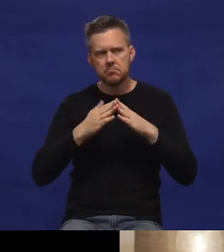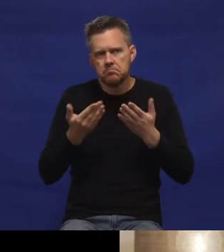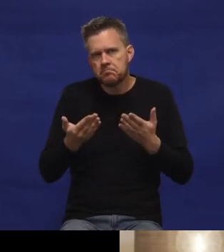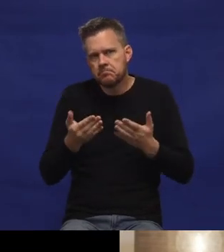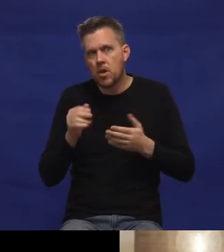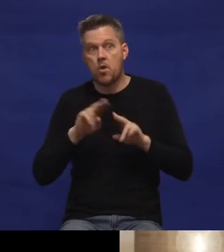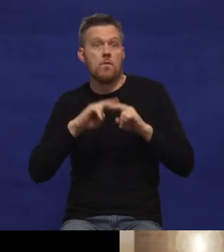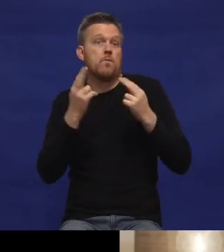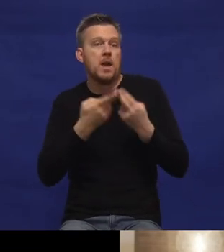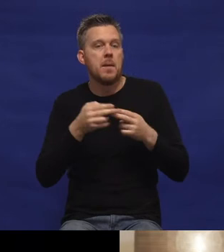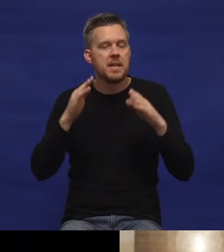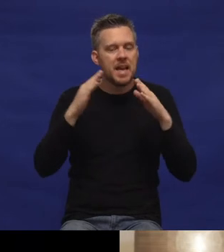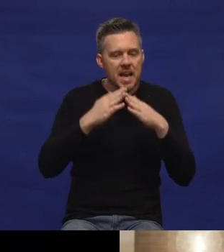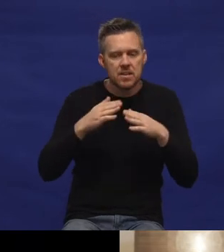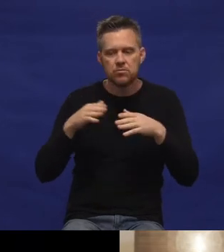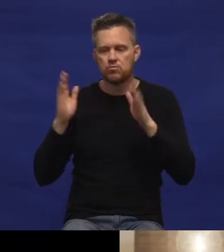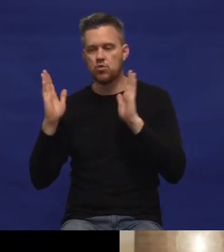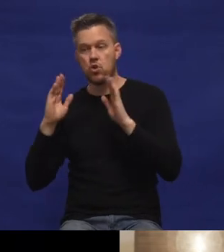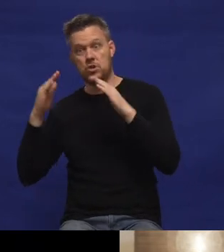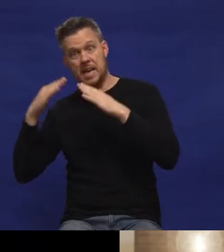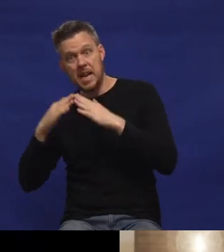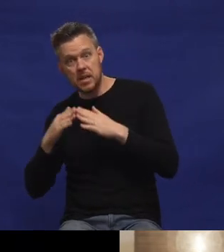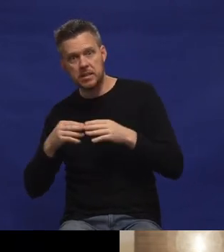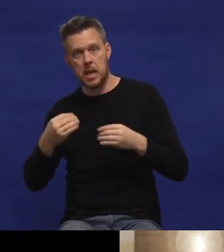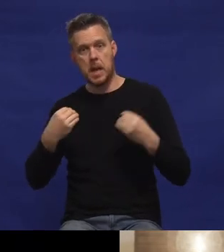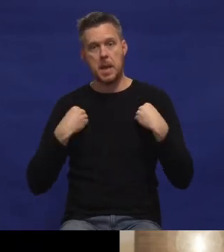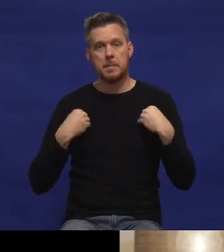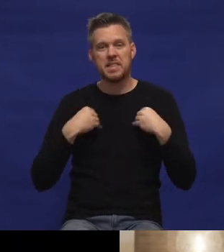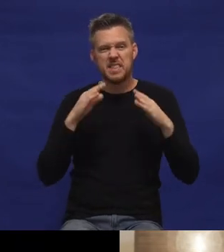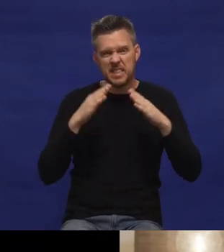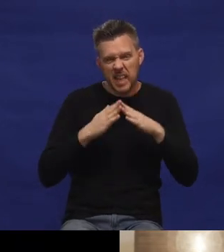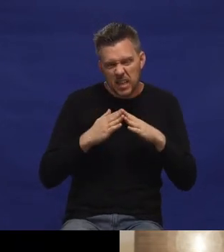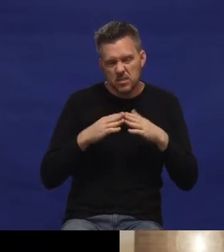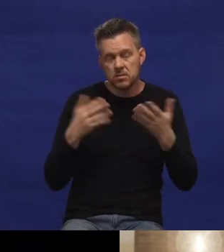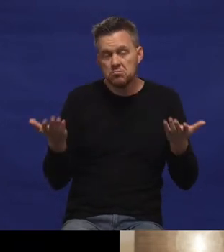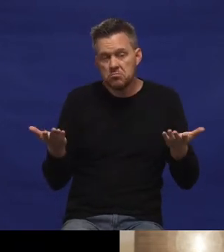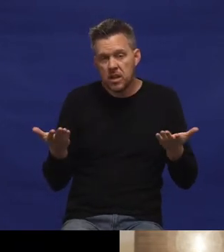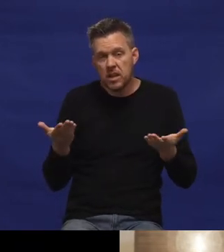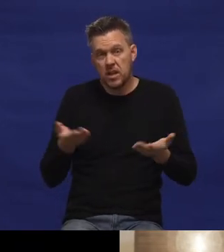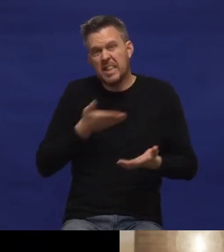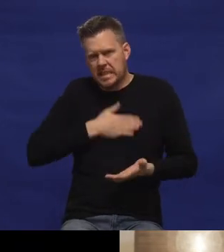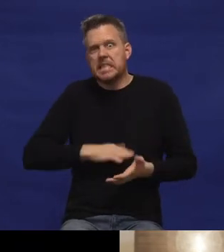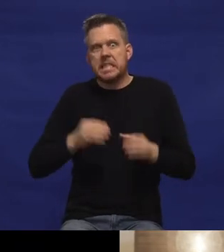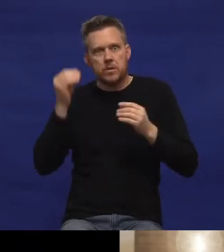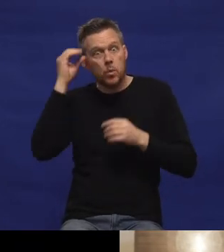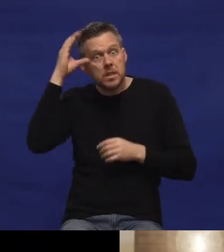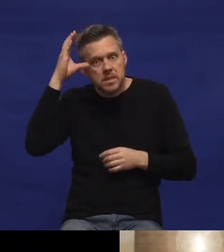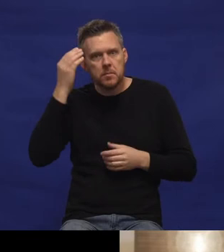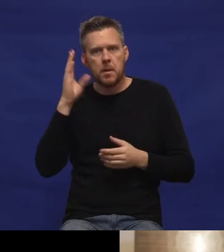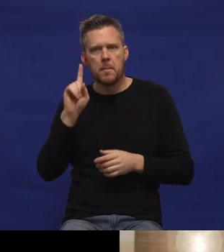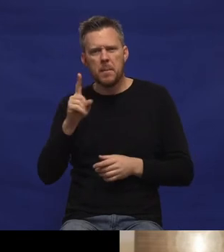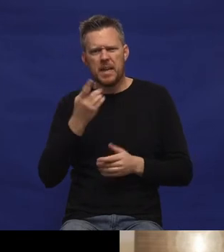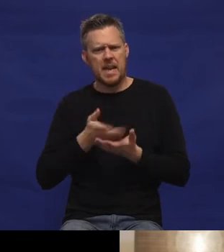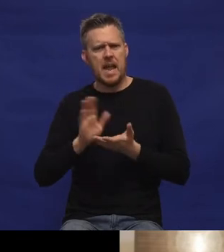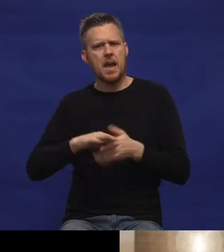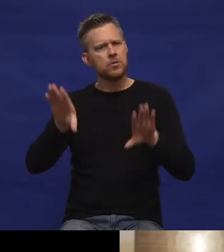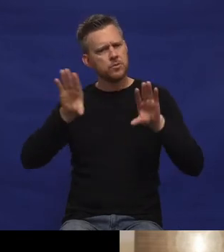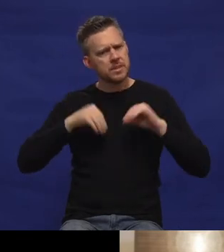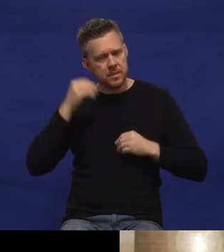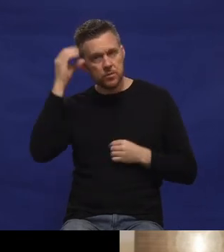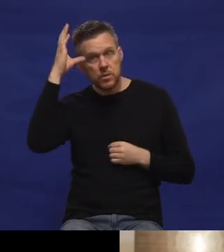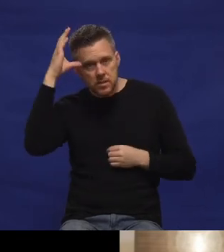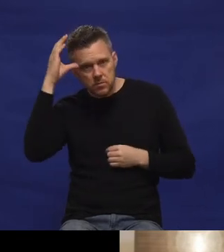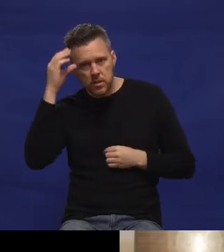church house or your business house, we need wisdom. But how do we get wisdom? Well, the Bible says if any of you